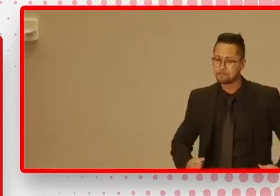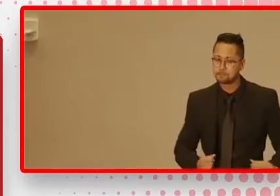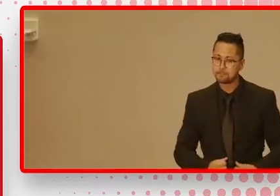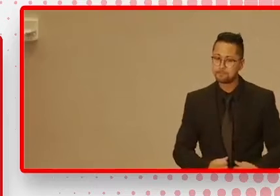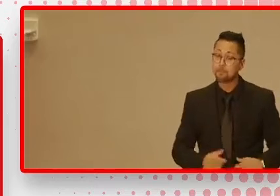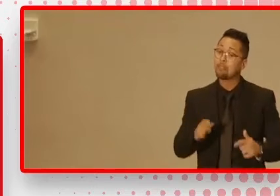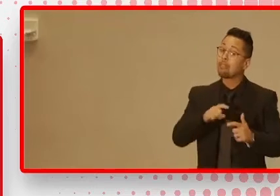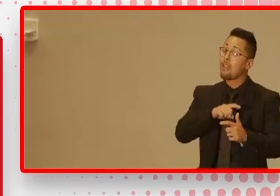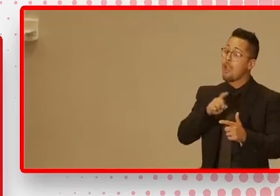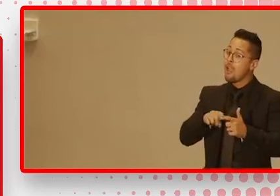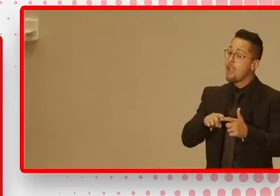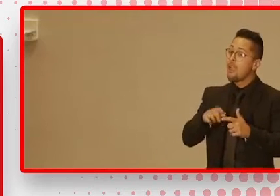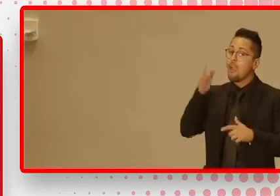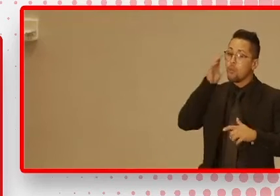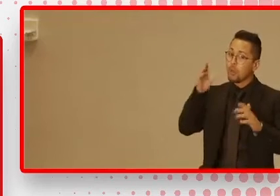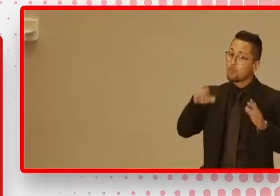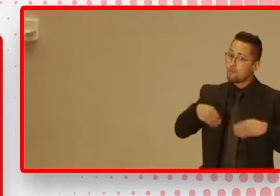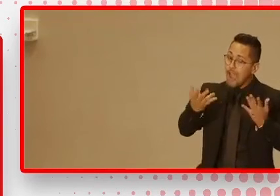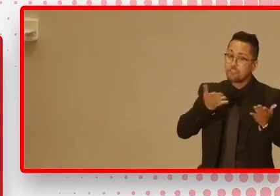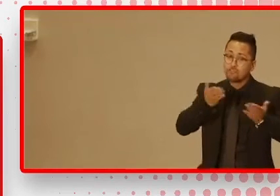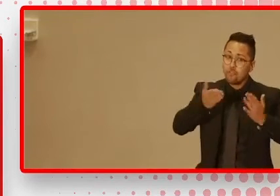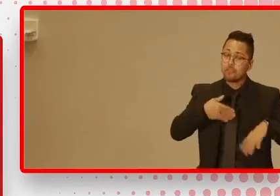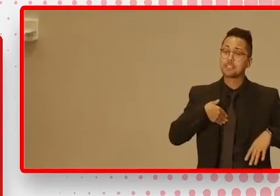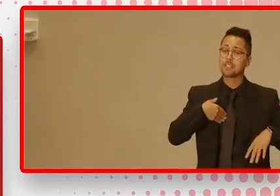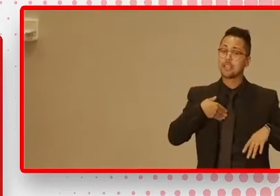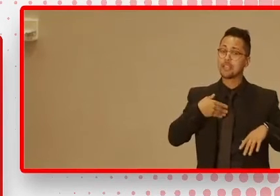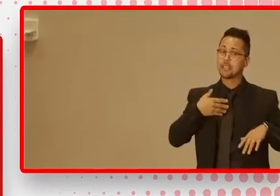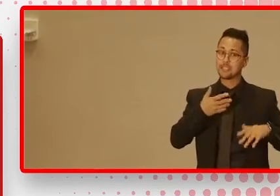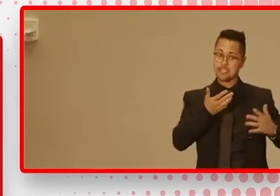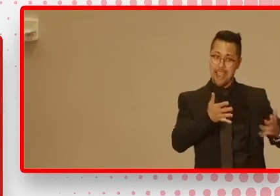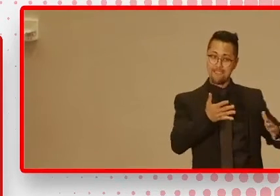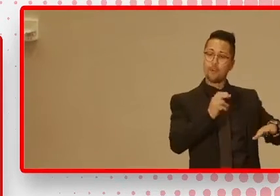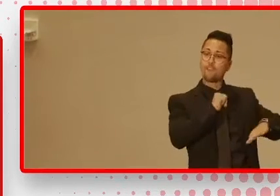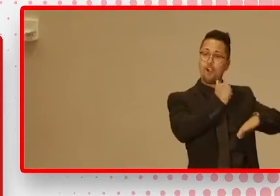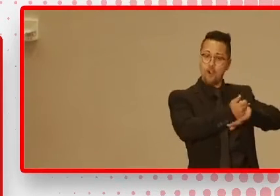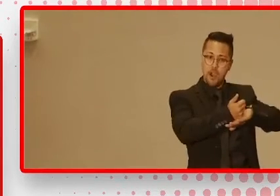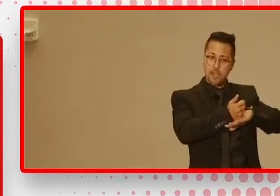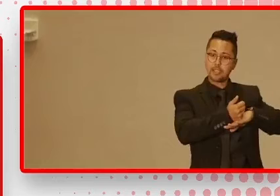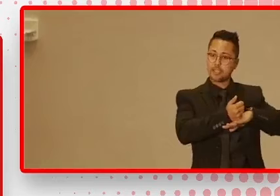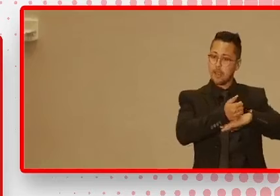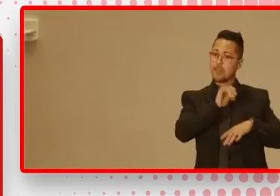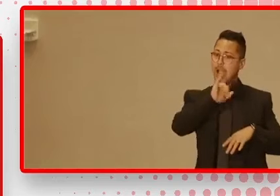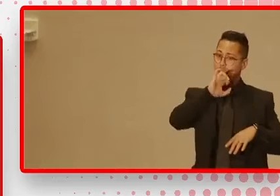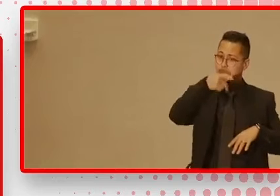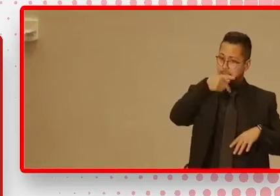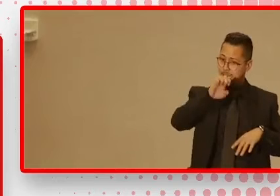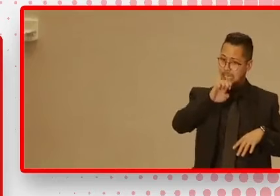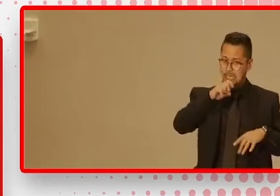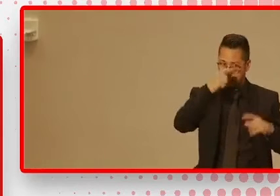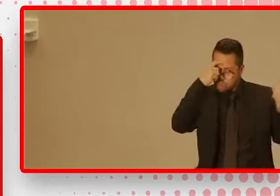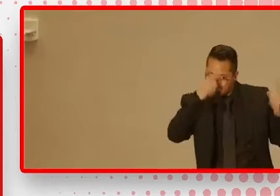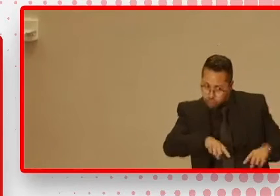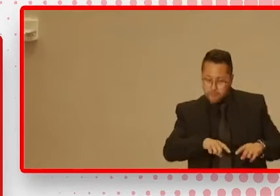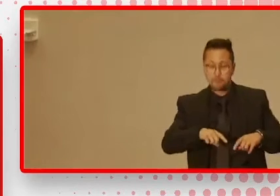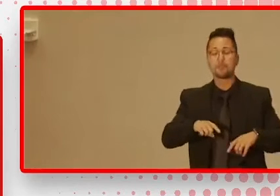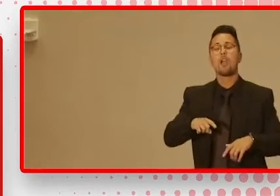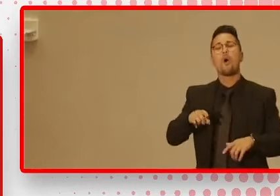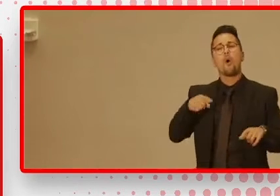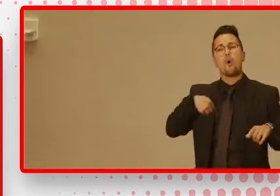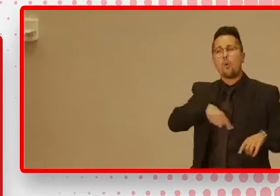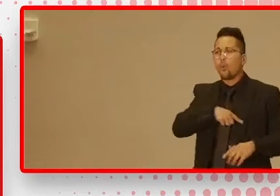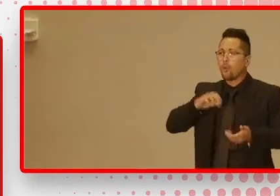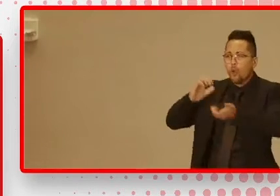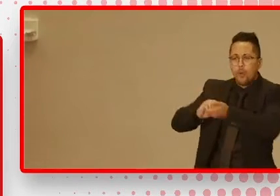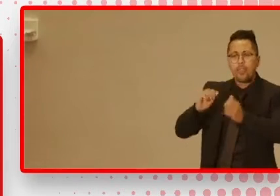And then we start providing services once that IPE is agreed upon. And we work with a lot of providers across